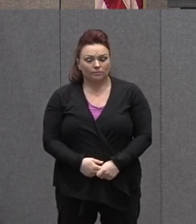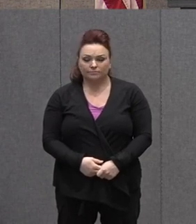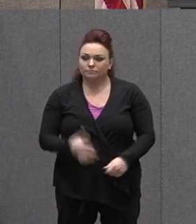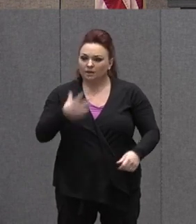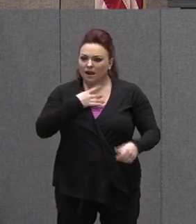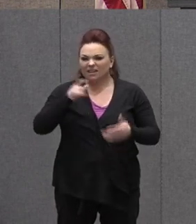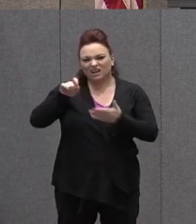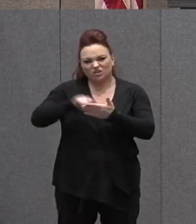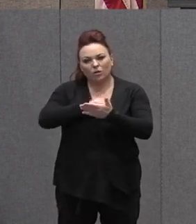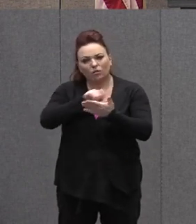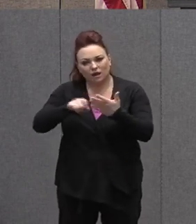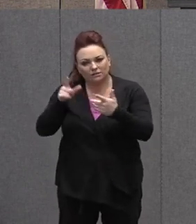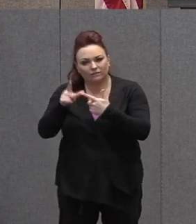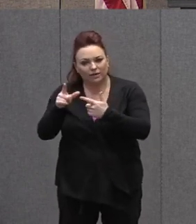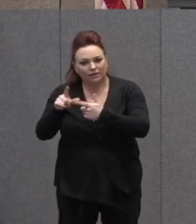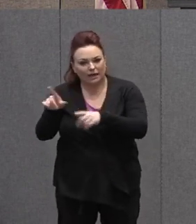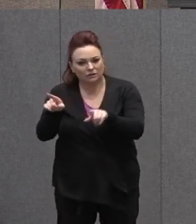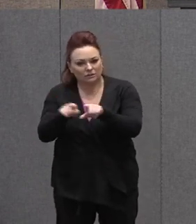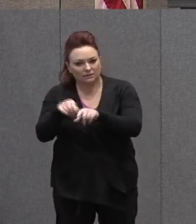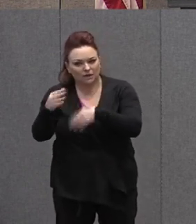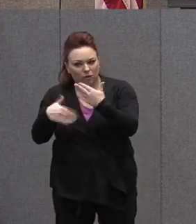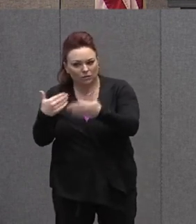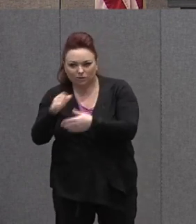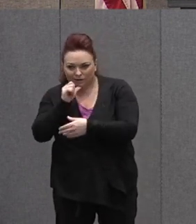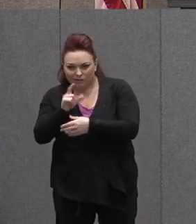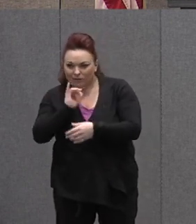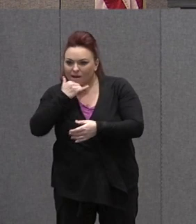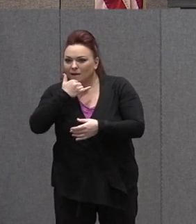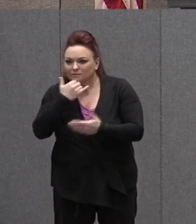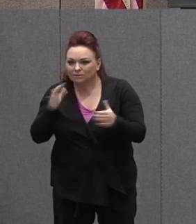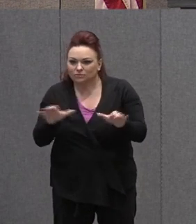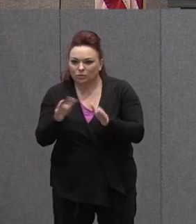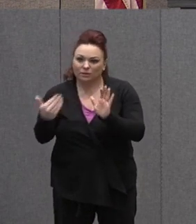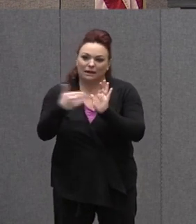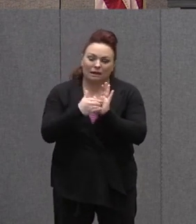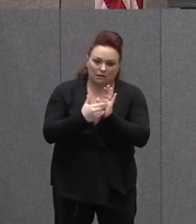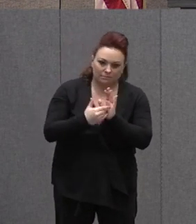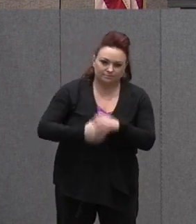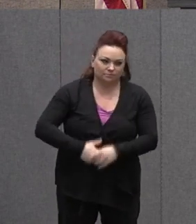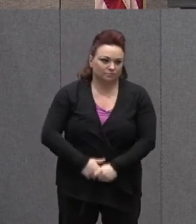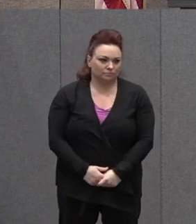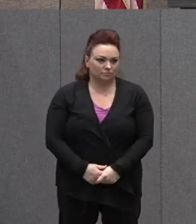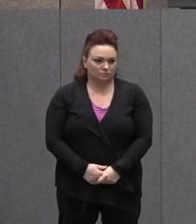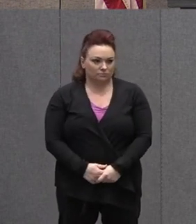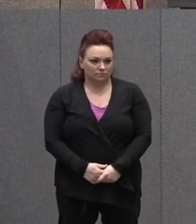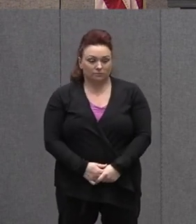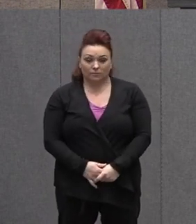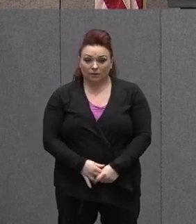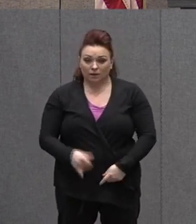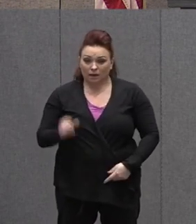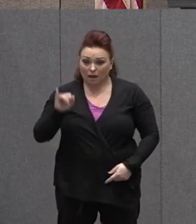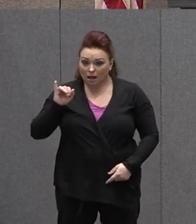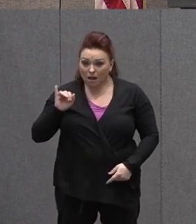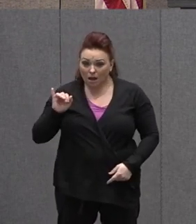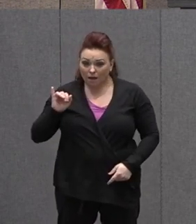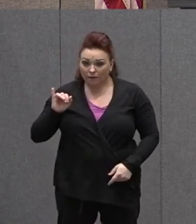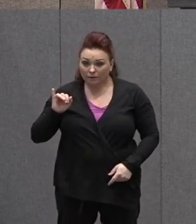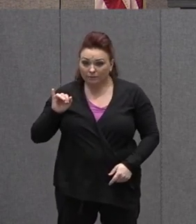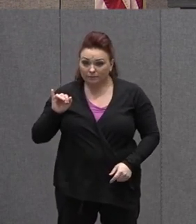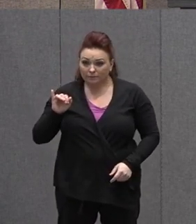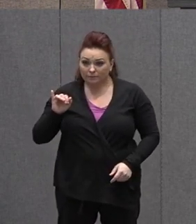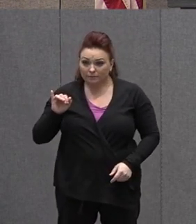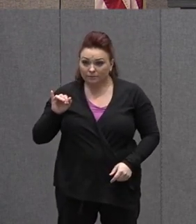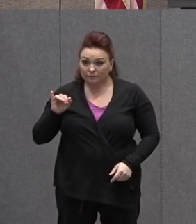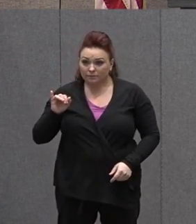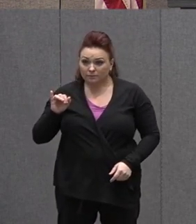I like to cross off the letters as I go along so I don't accidentally reuse something. I,